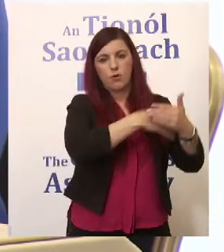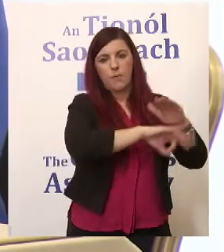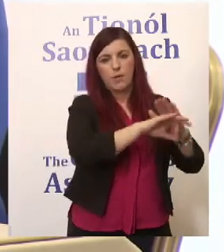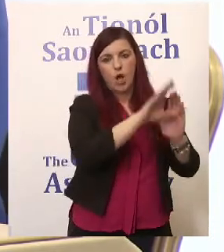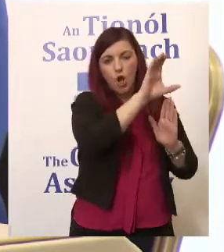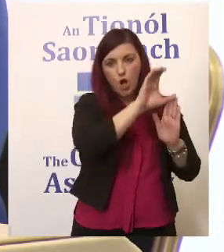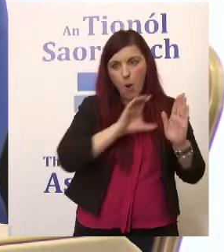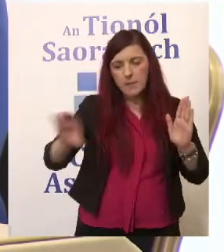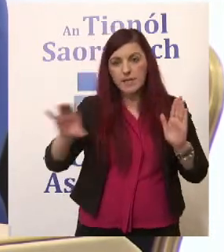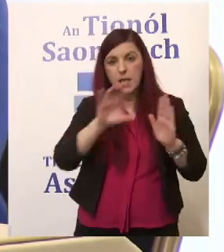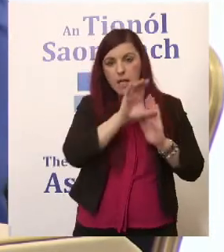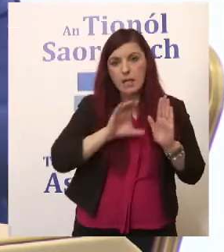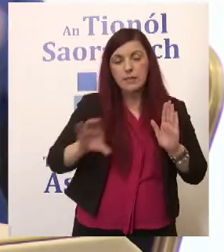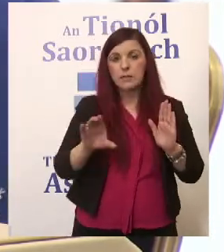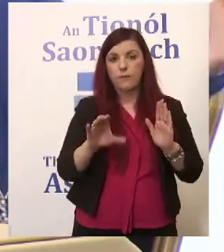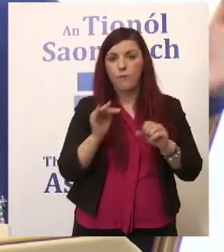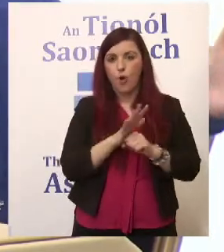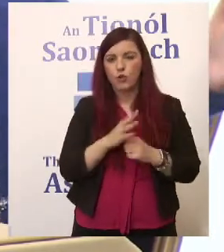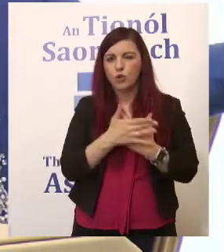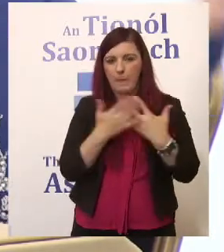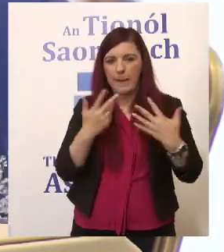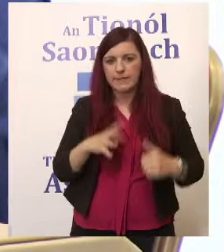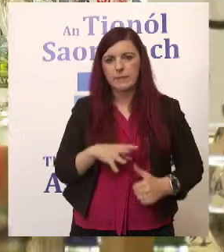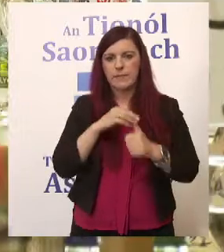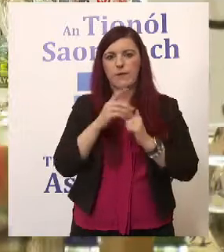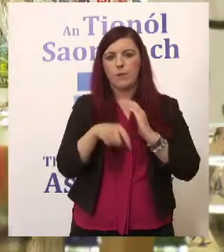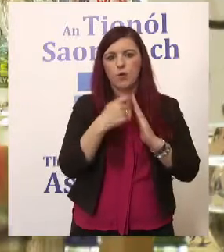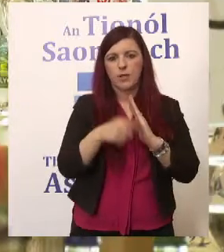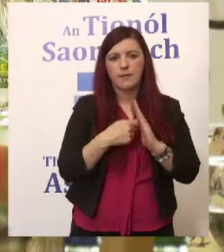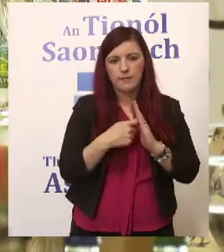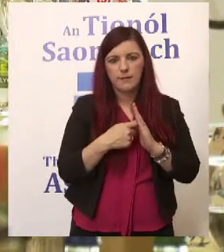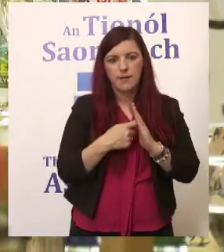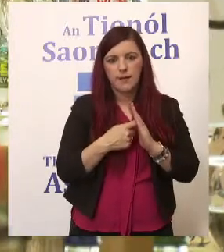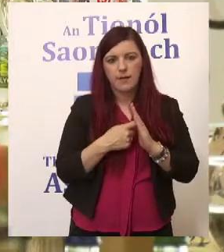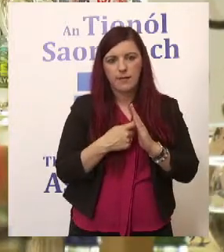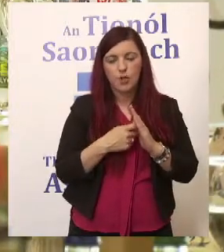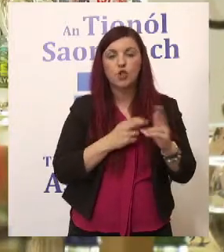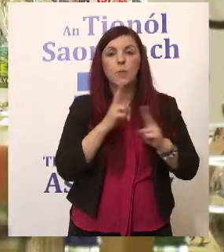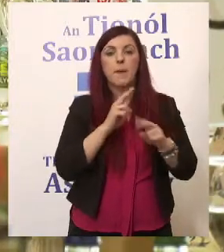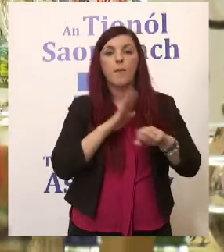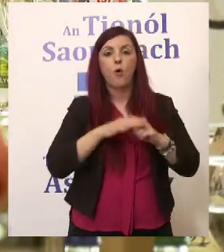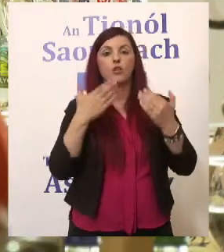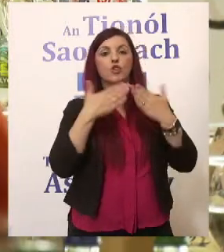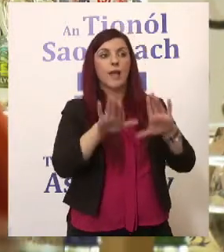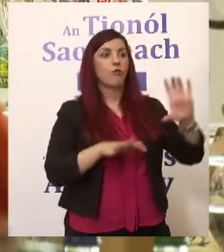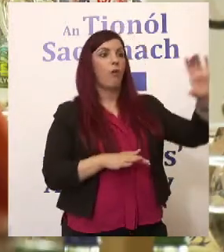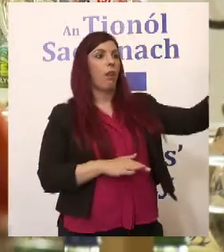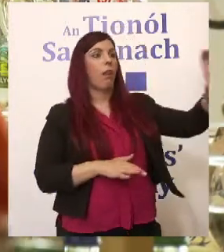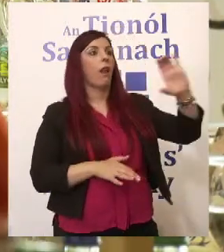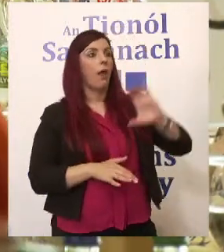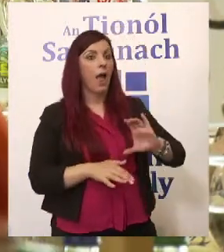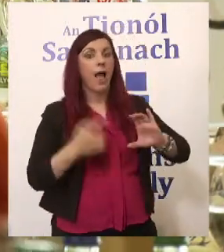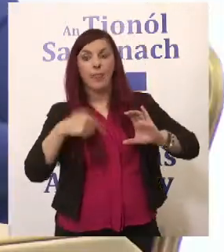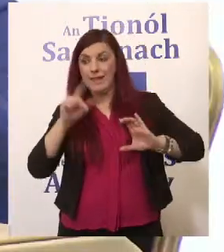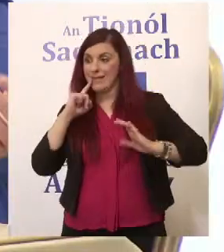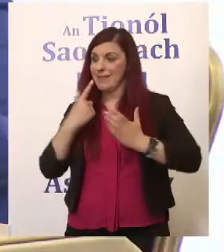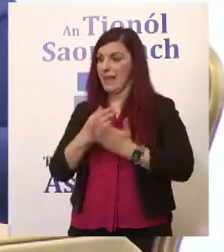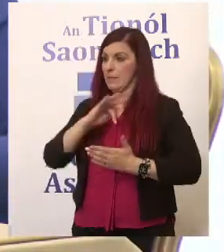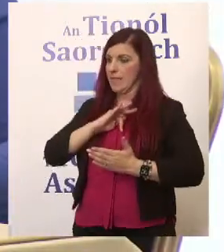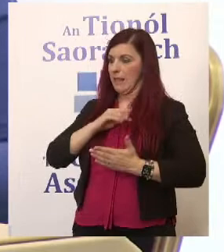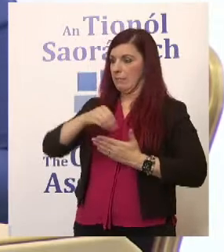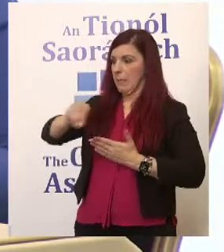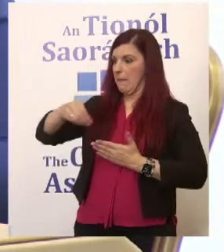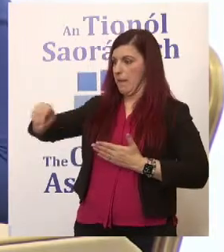those kinds of specific grants, and actually that they should receive much more money in the kind of general pot. So that they would have